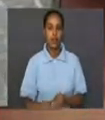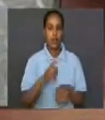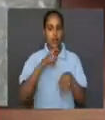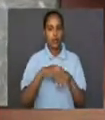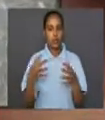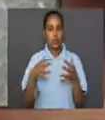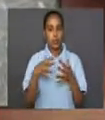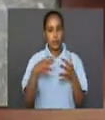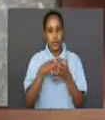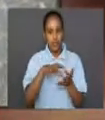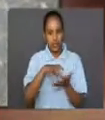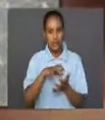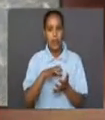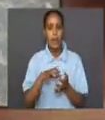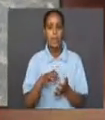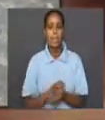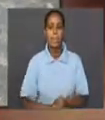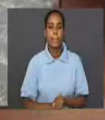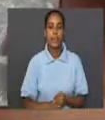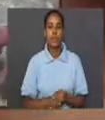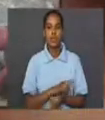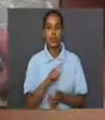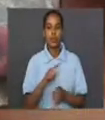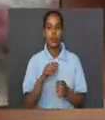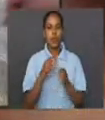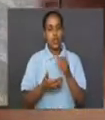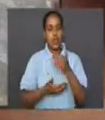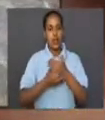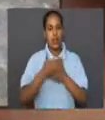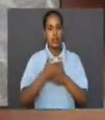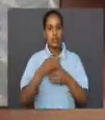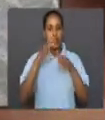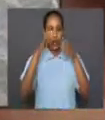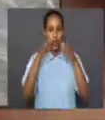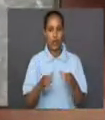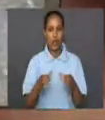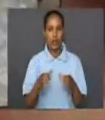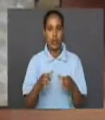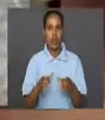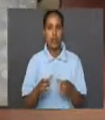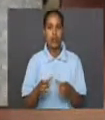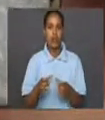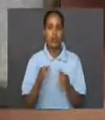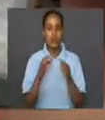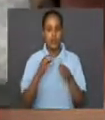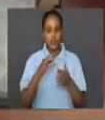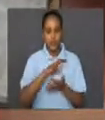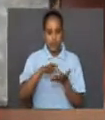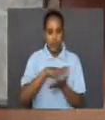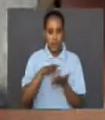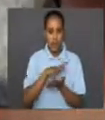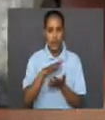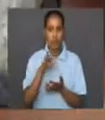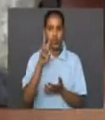Once the mixture stops bubbling, they will have to cover the container and let it ferment for